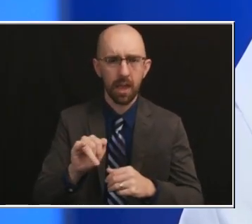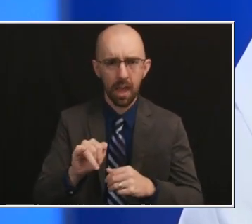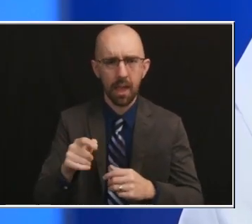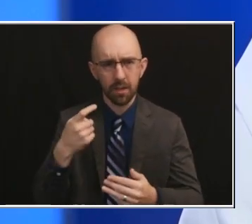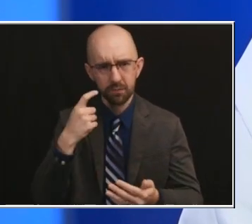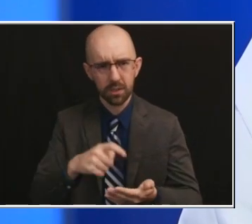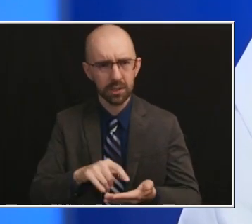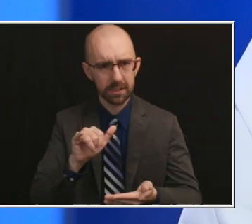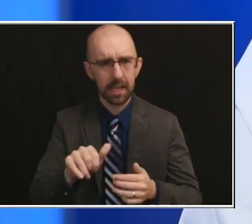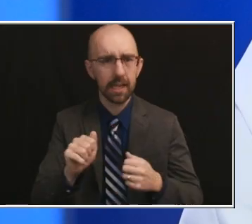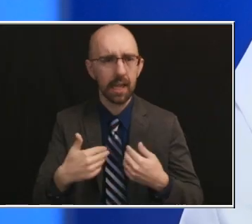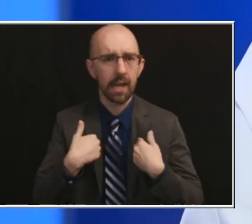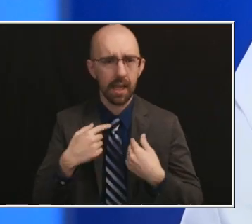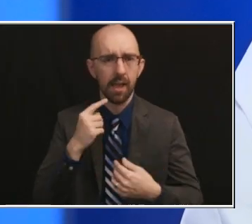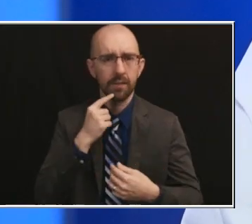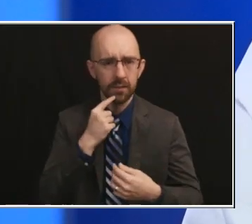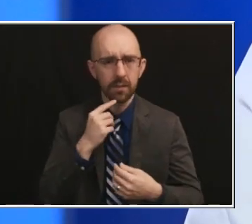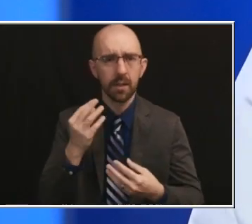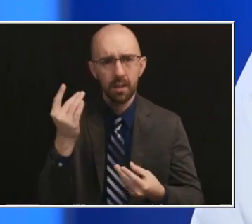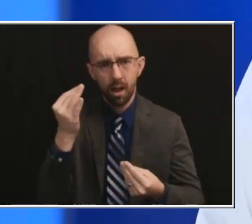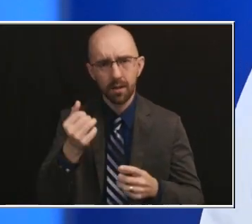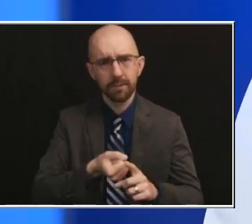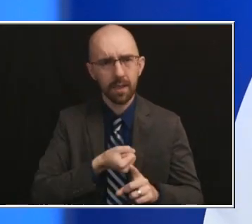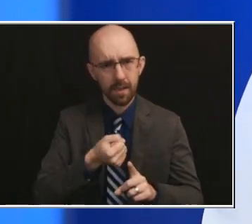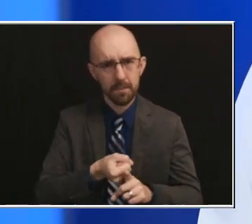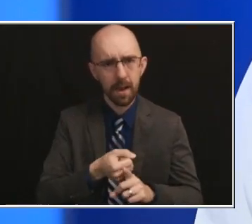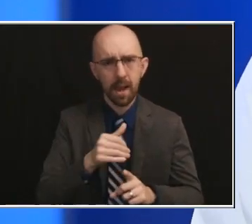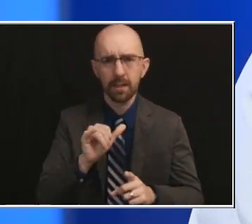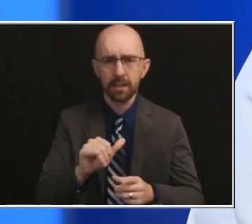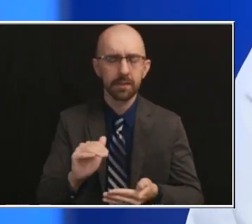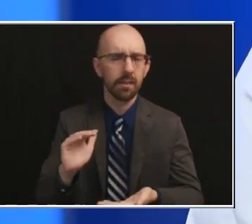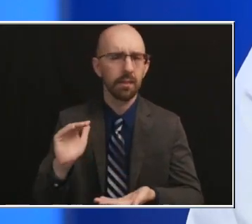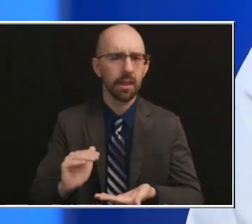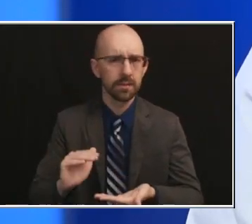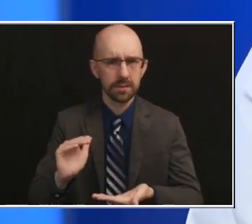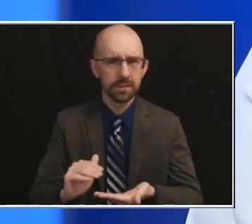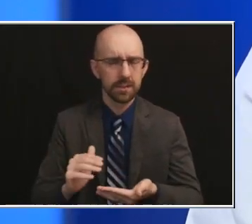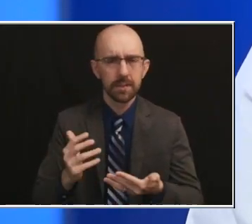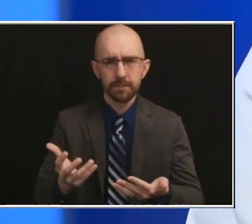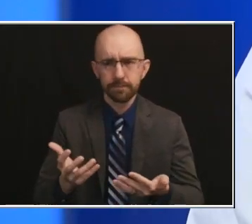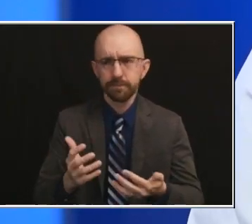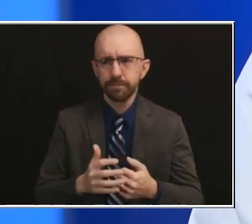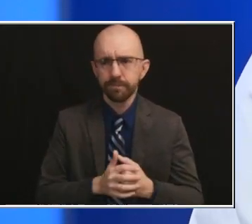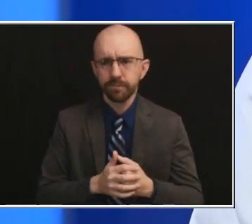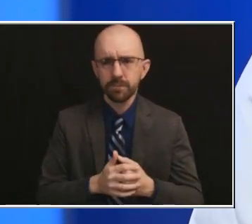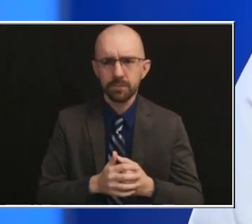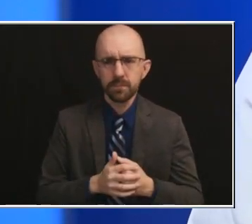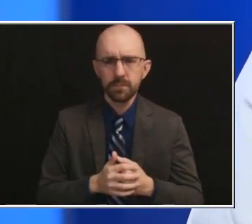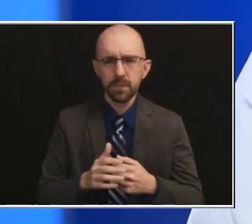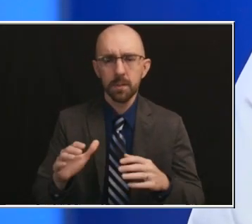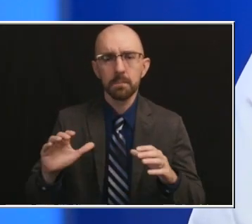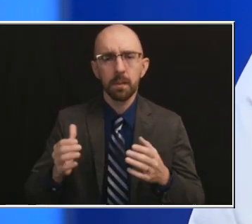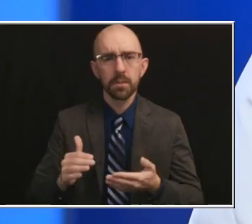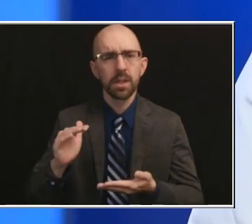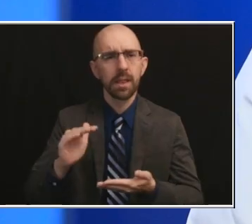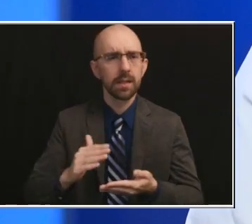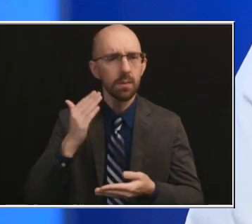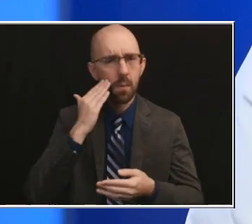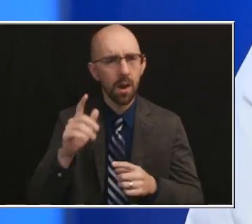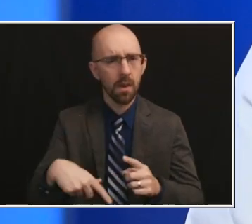have significant cognitive impact is less, the population is less aware about that